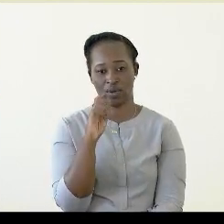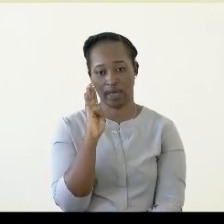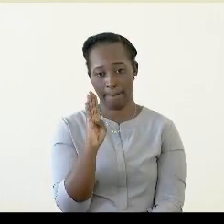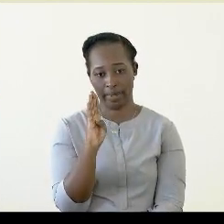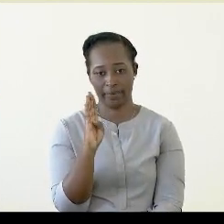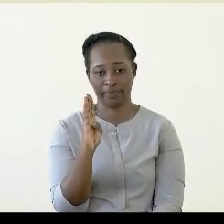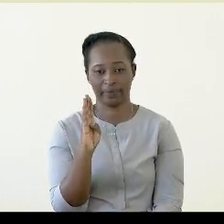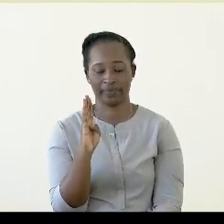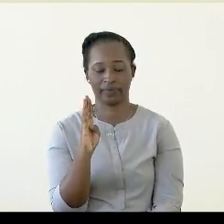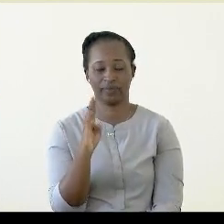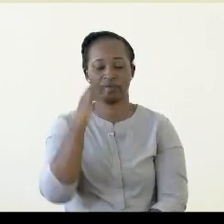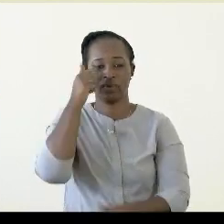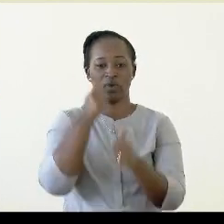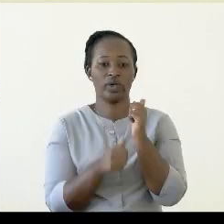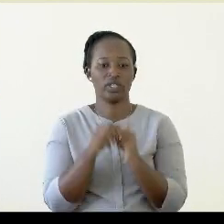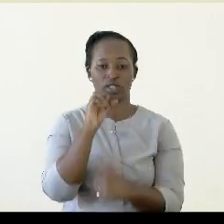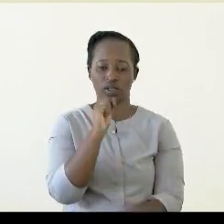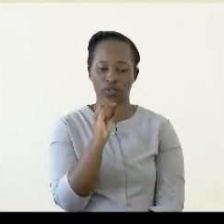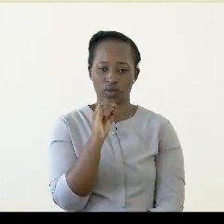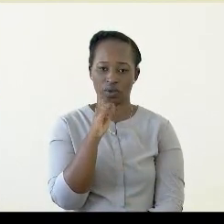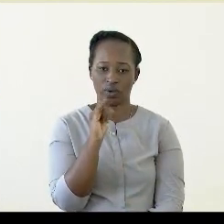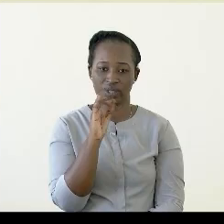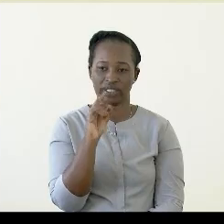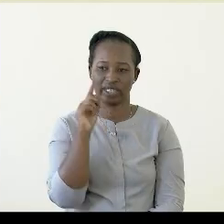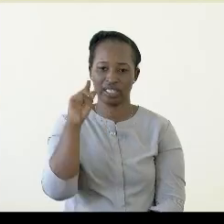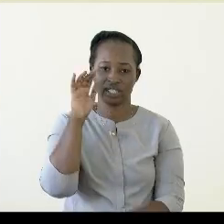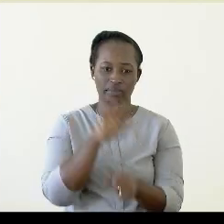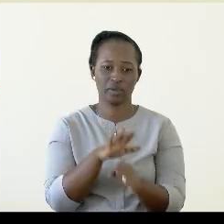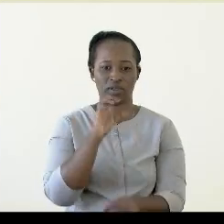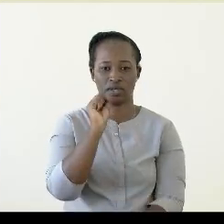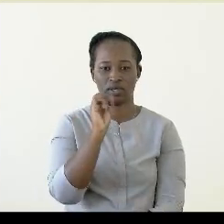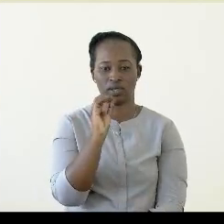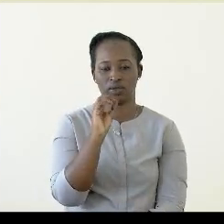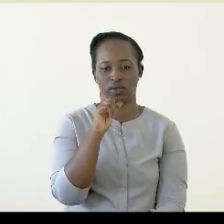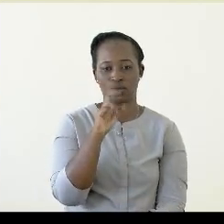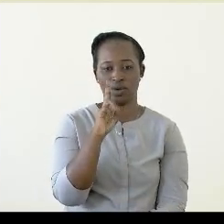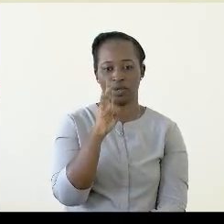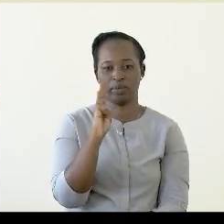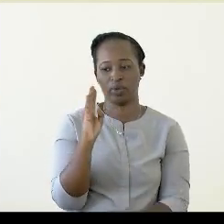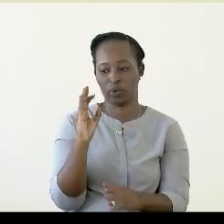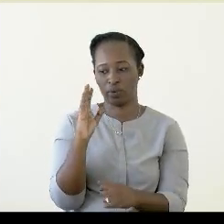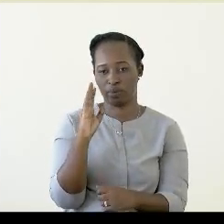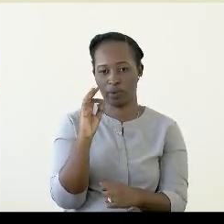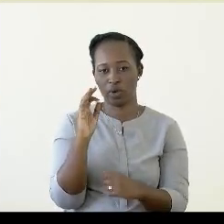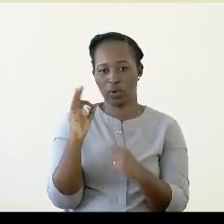sub-question B. Which solute is the most soluble at 80 degrees?